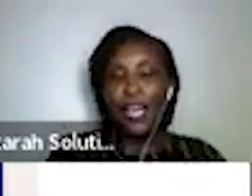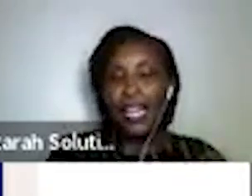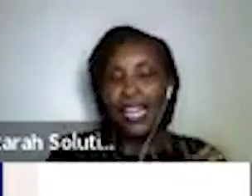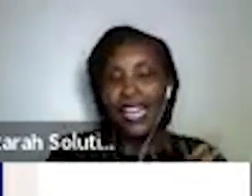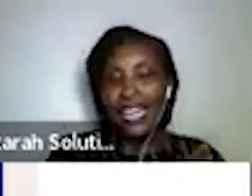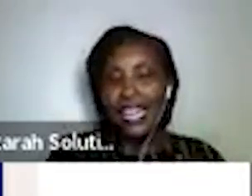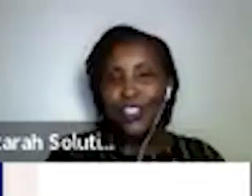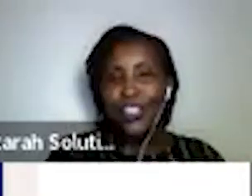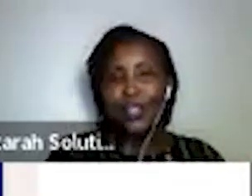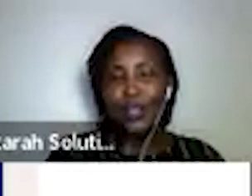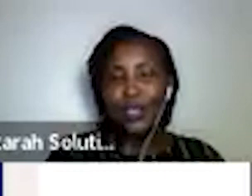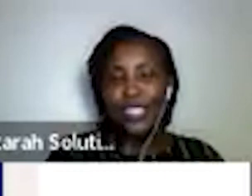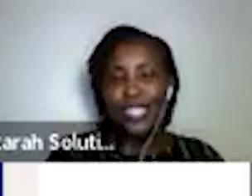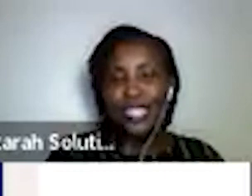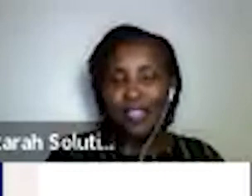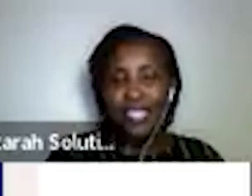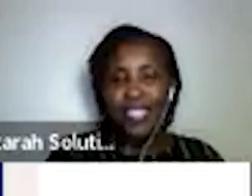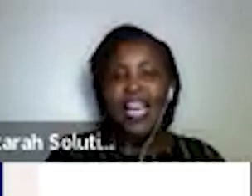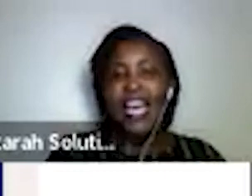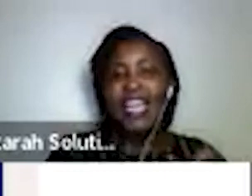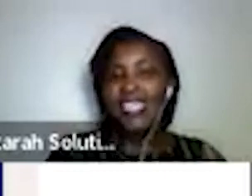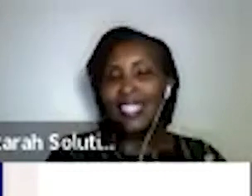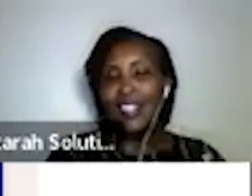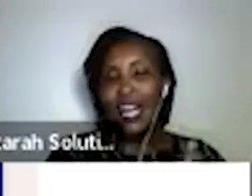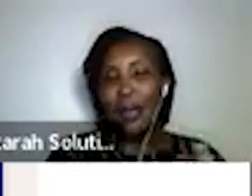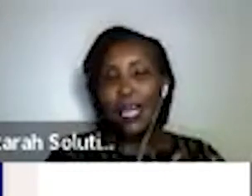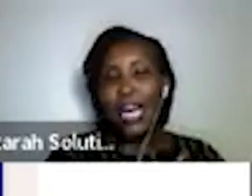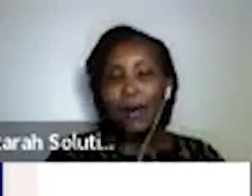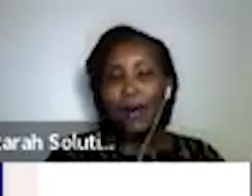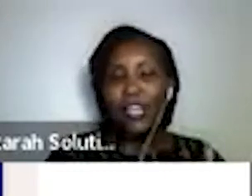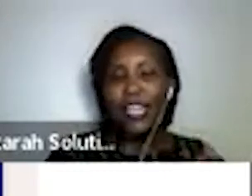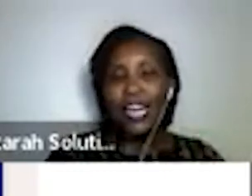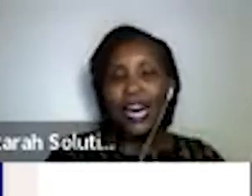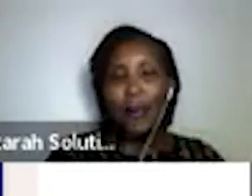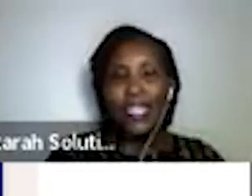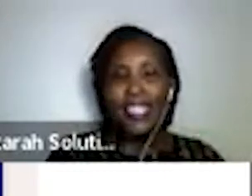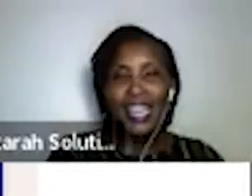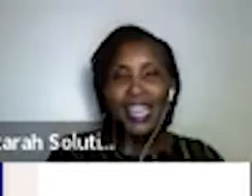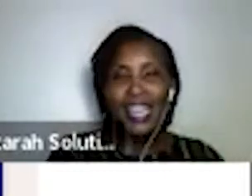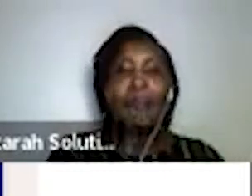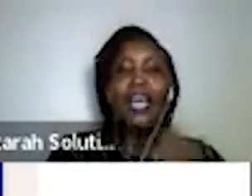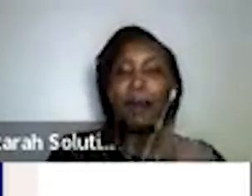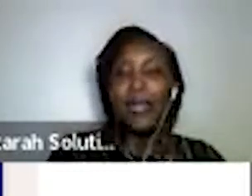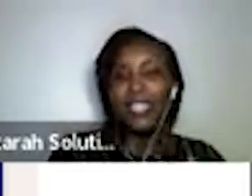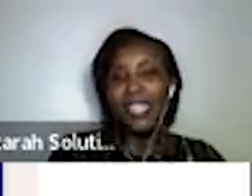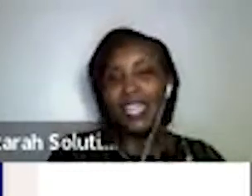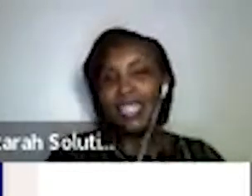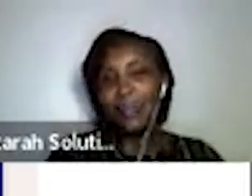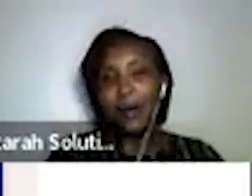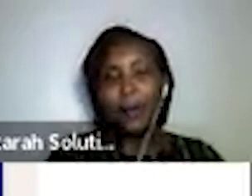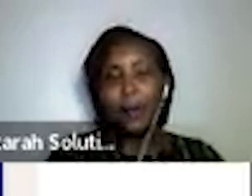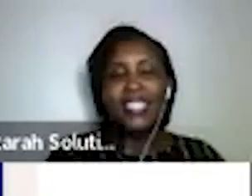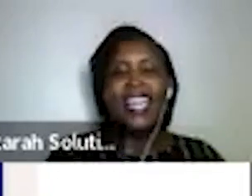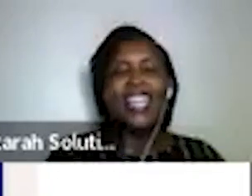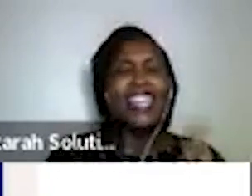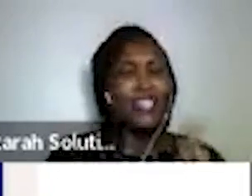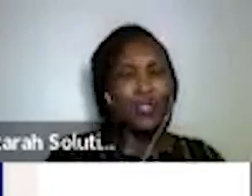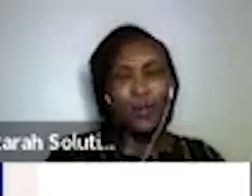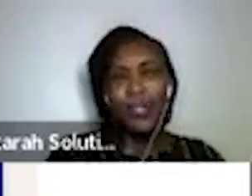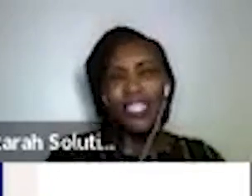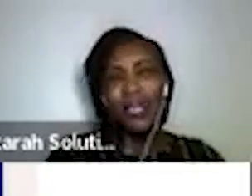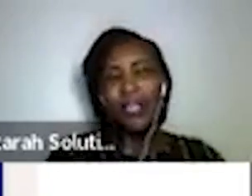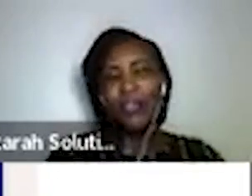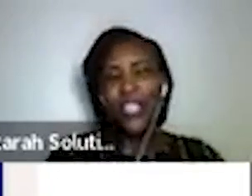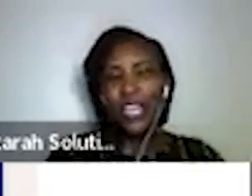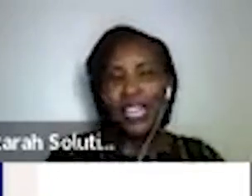offer PR and HR consulting services, and this is run by our friend Herbert Zake. Herbert Zake has been our partner. Thank you